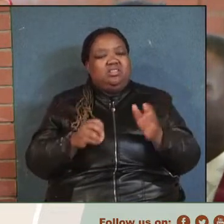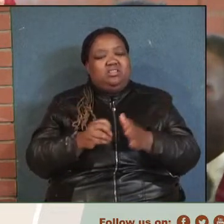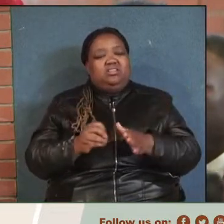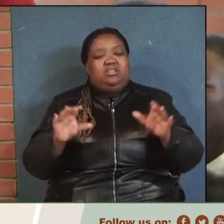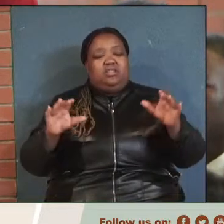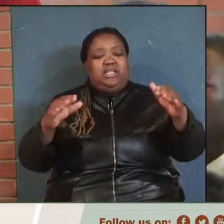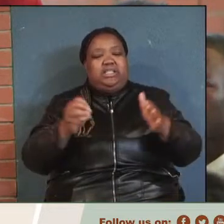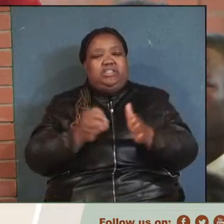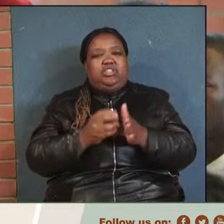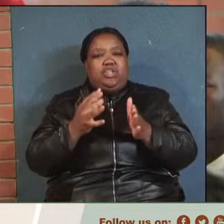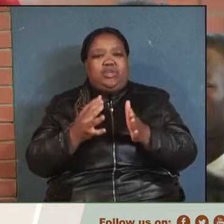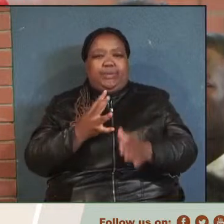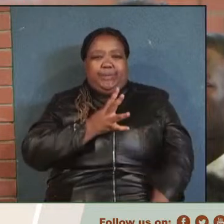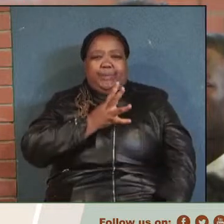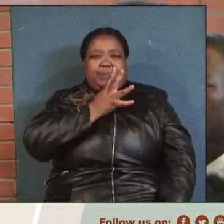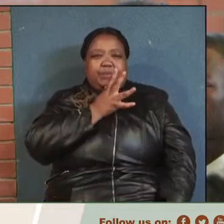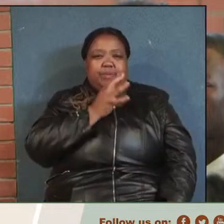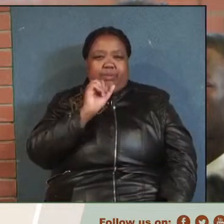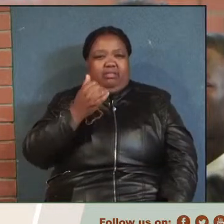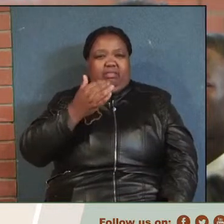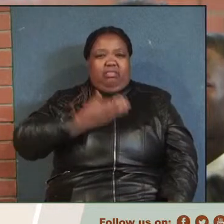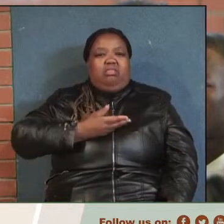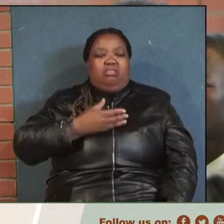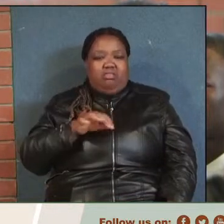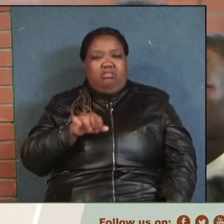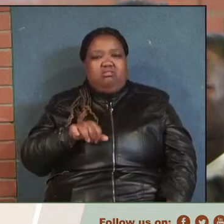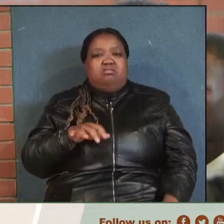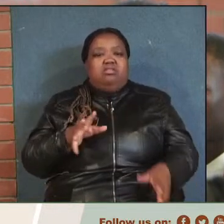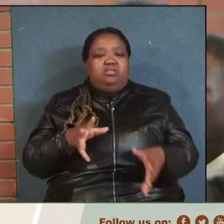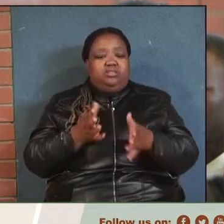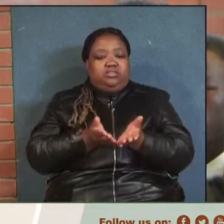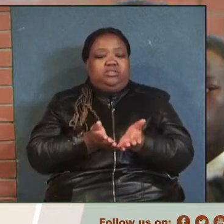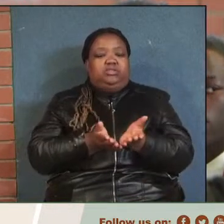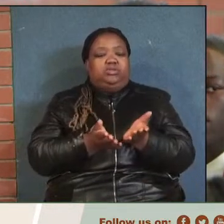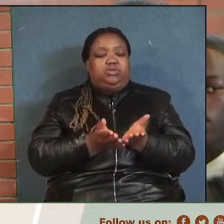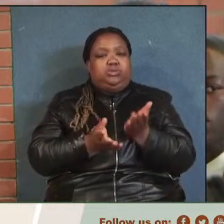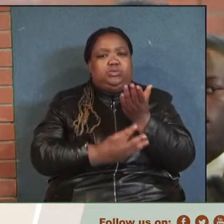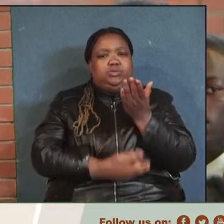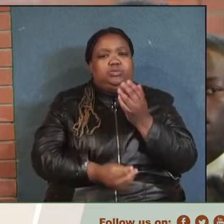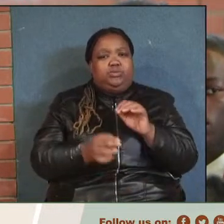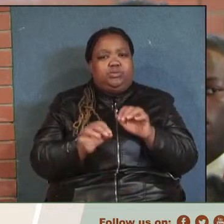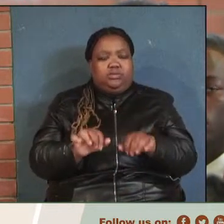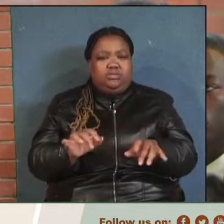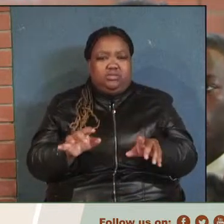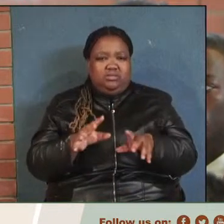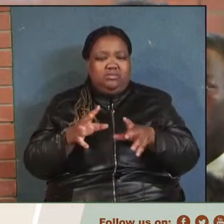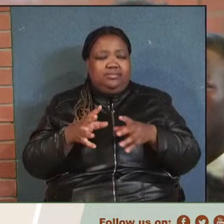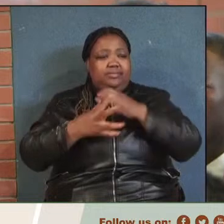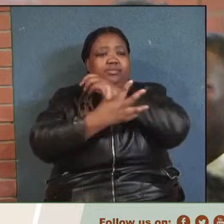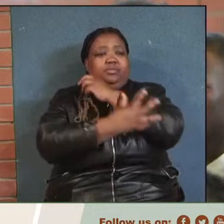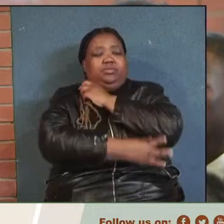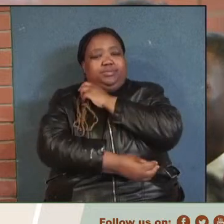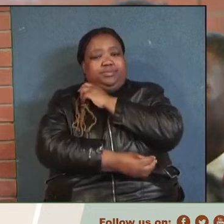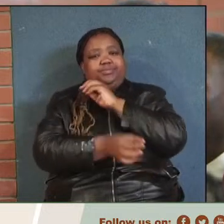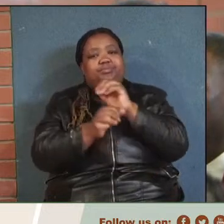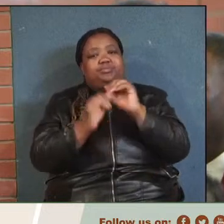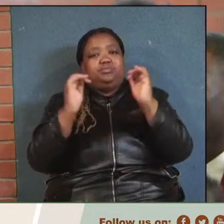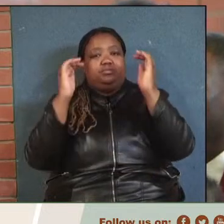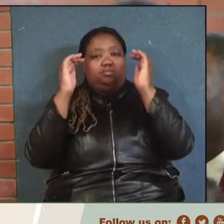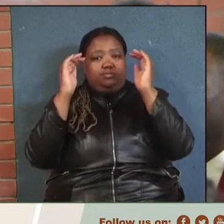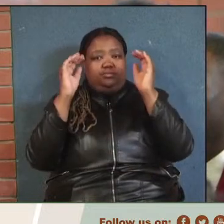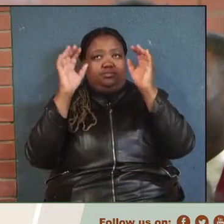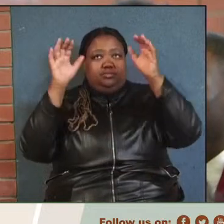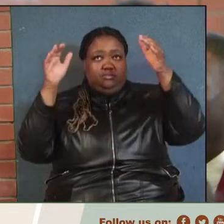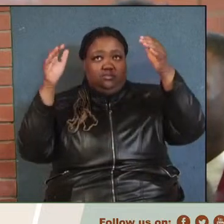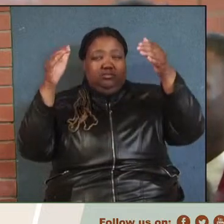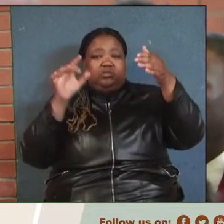to consider classroom norms and standards of those disadvantaged schools. While schools of the middle class and the upper class will adhere to 1